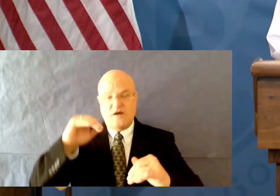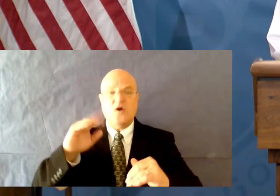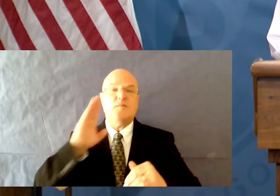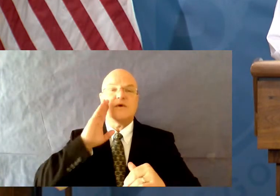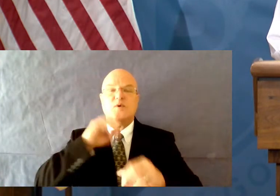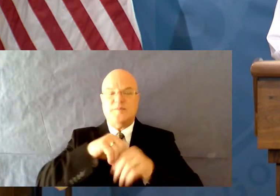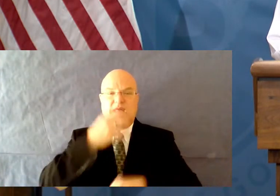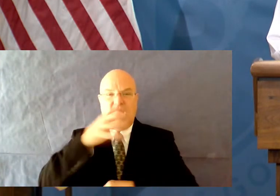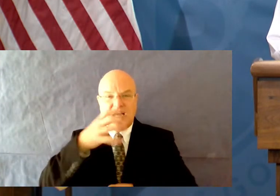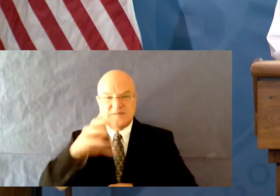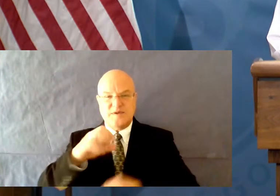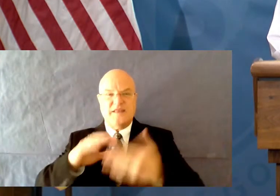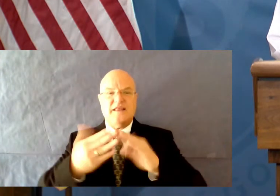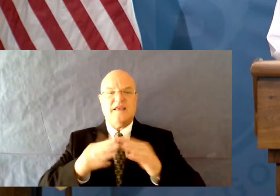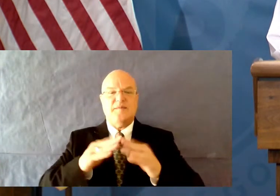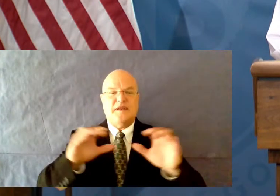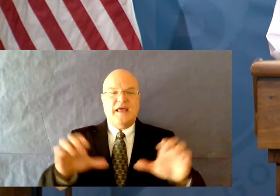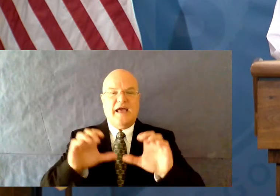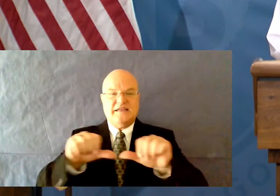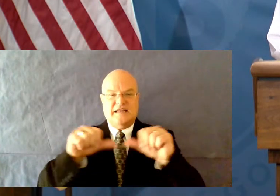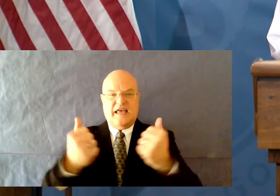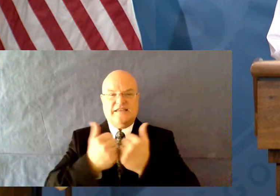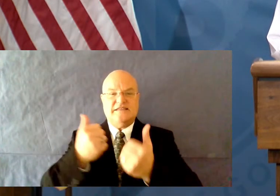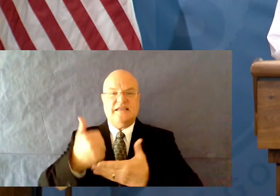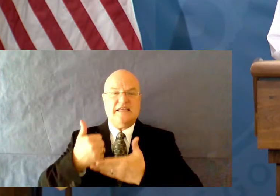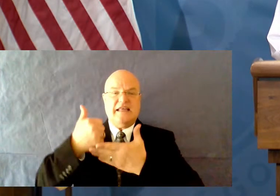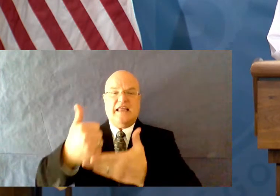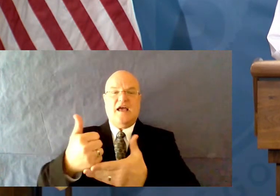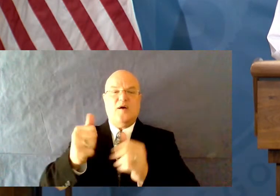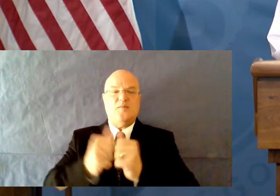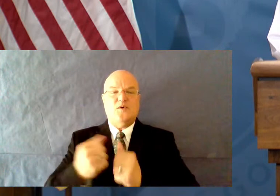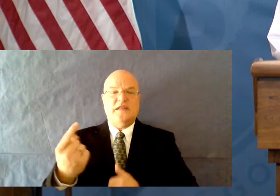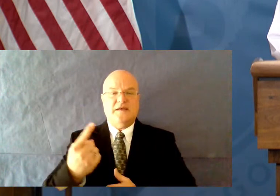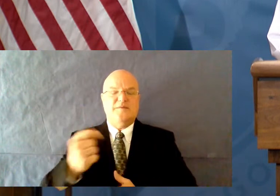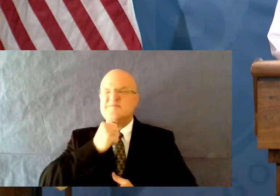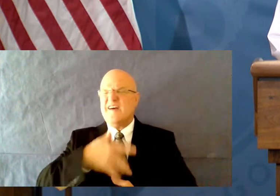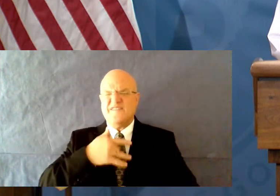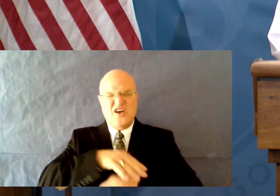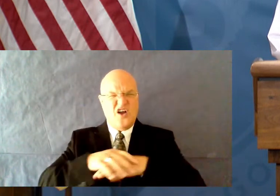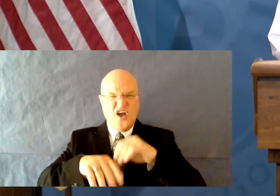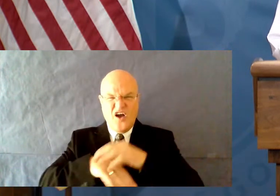community action agencies that can assist someone that does not feel comfortable,